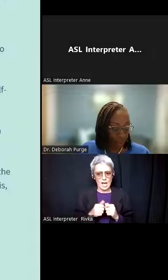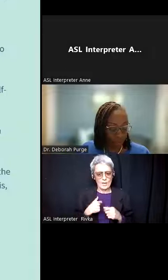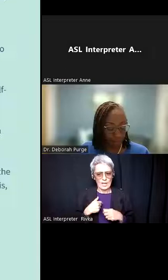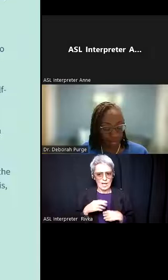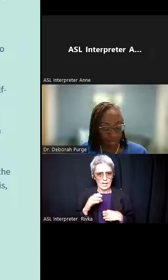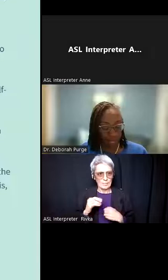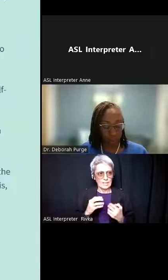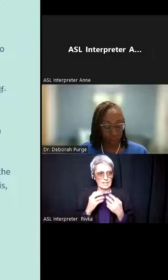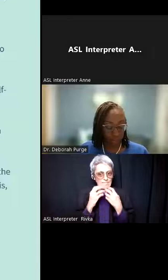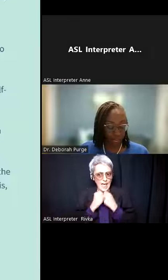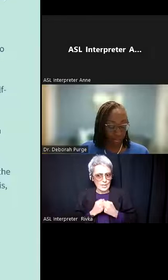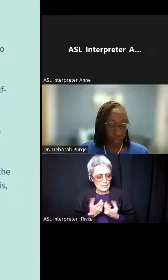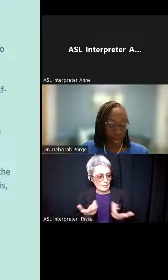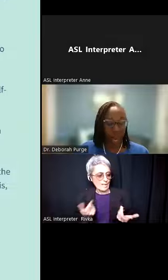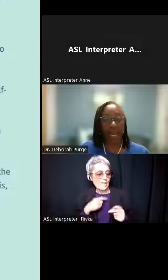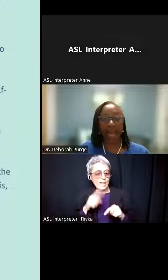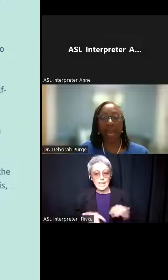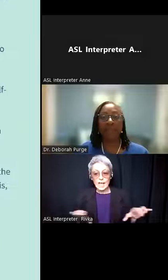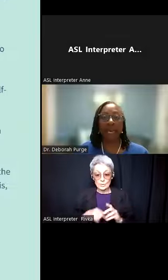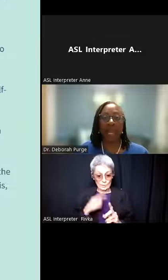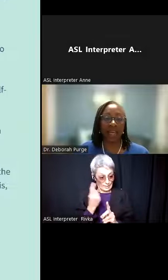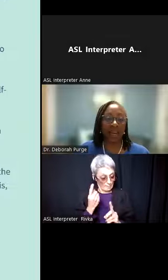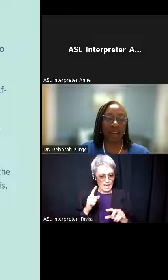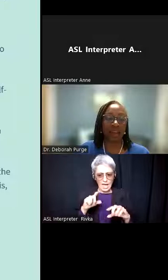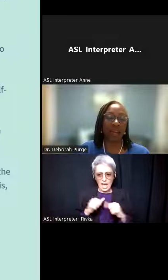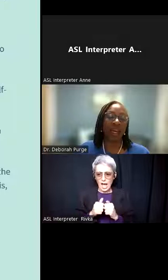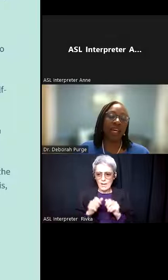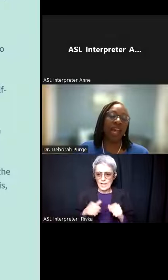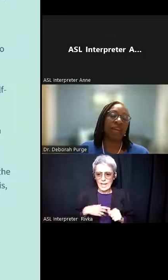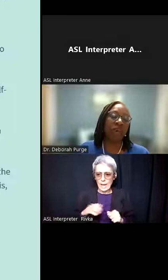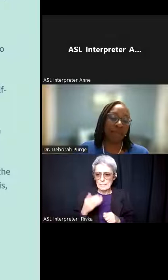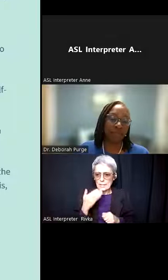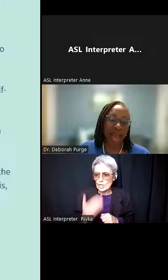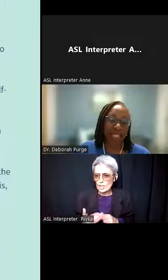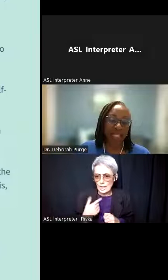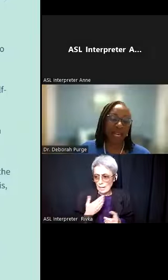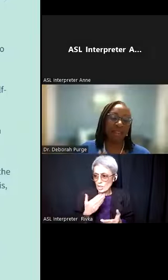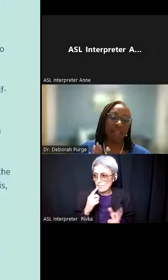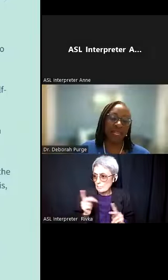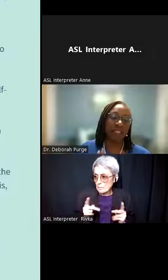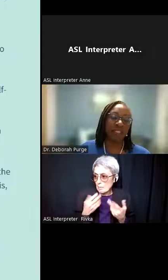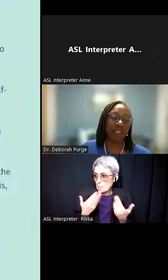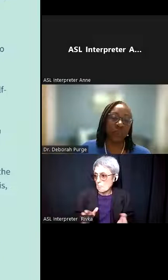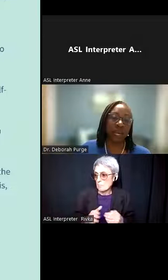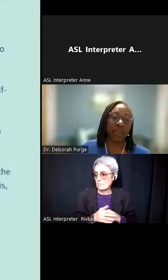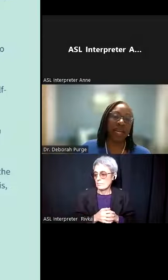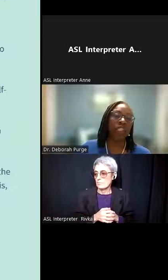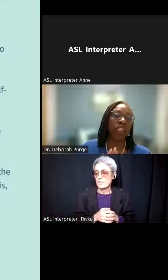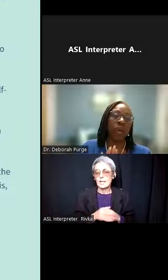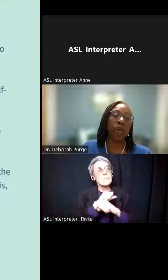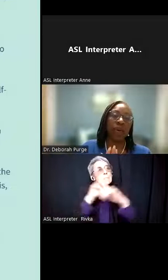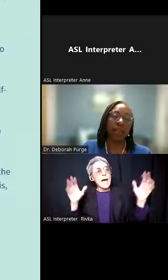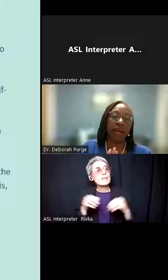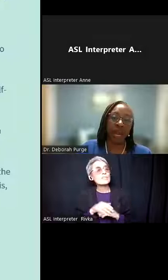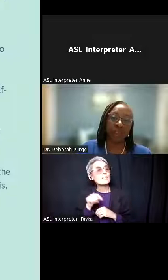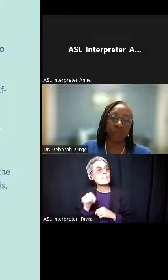don't have the ability to do something, how can I be any good? Can you imagine if this is a student that is